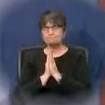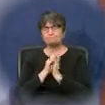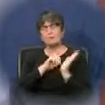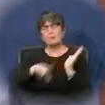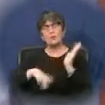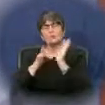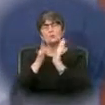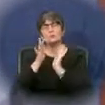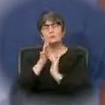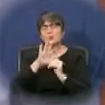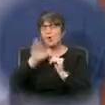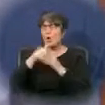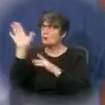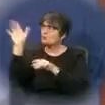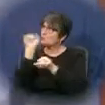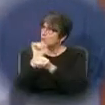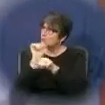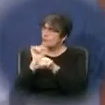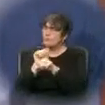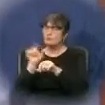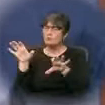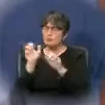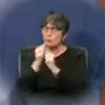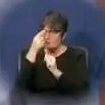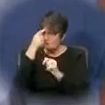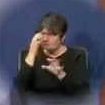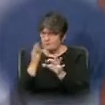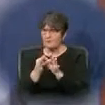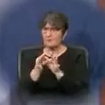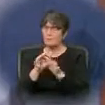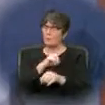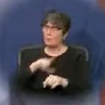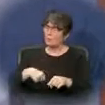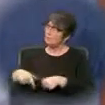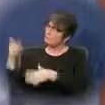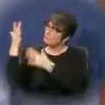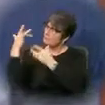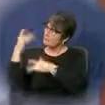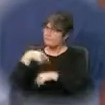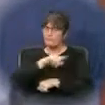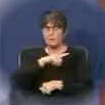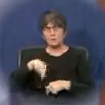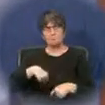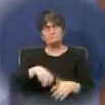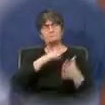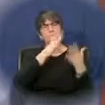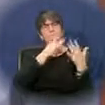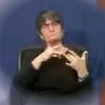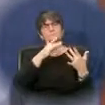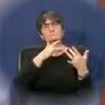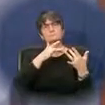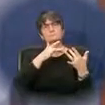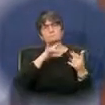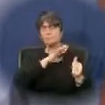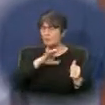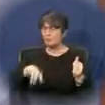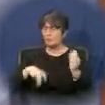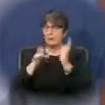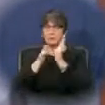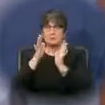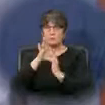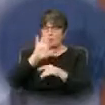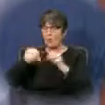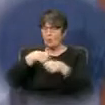Lord Jesus, all your work is done in faithfulness. Lord, have mercy. Lord, have mercy. Christ Jesus,